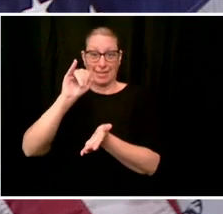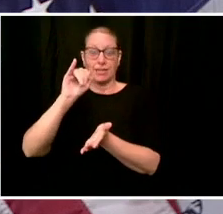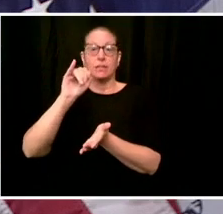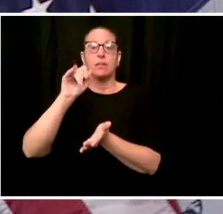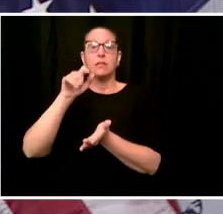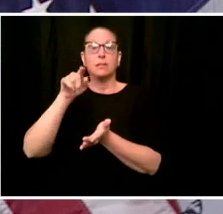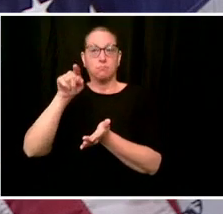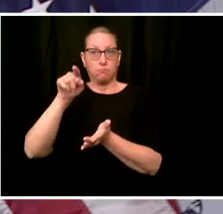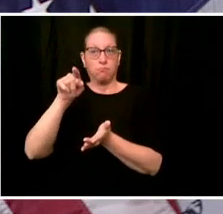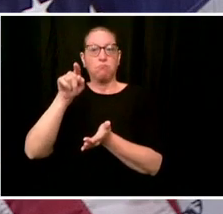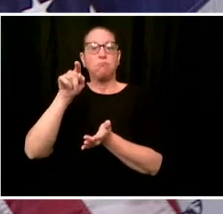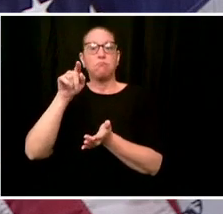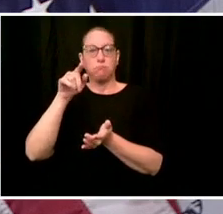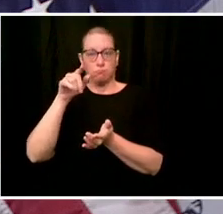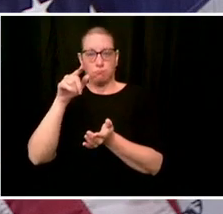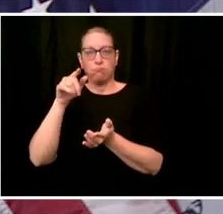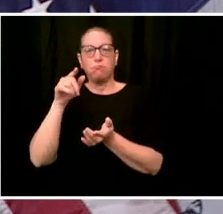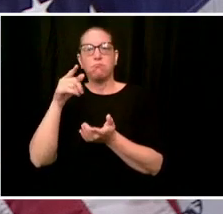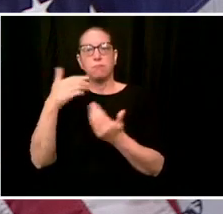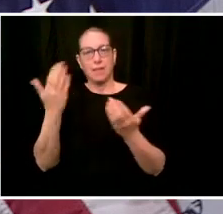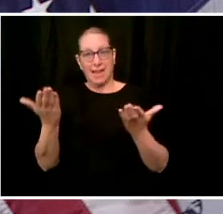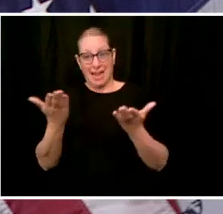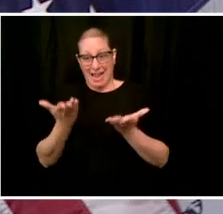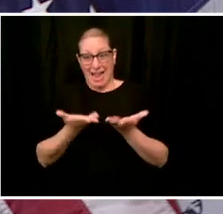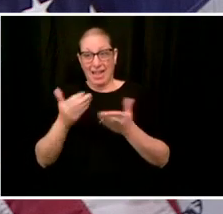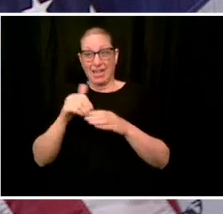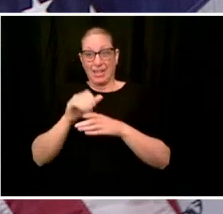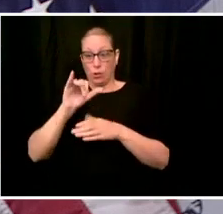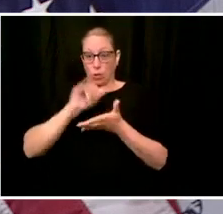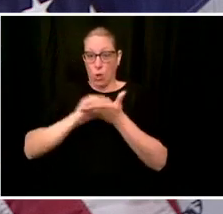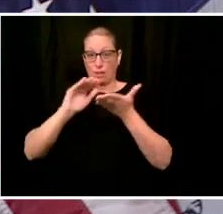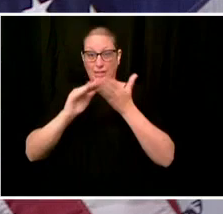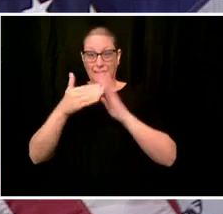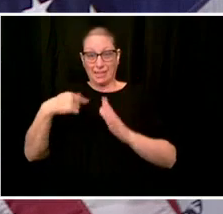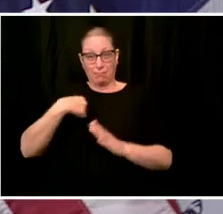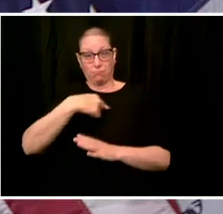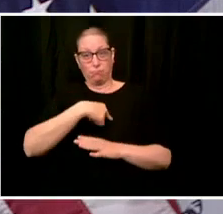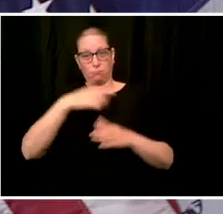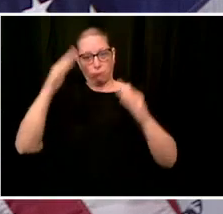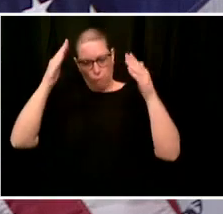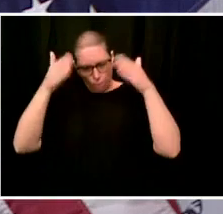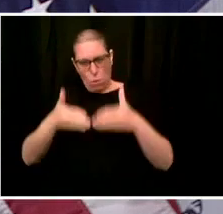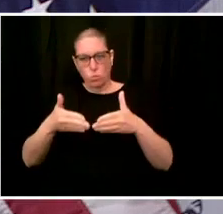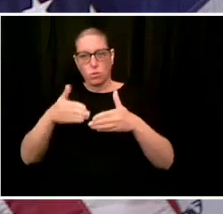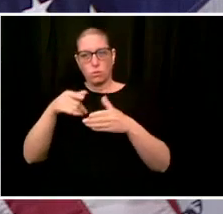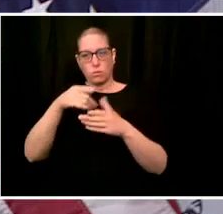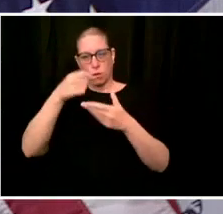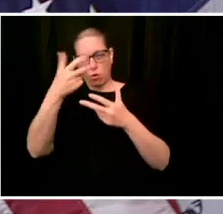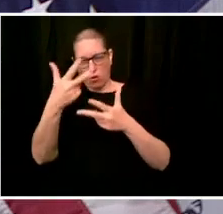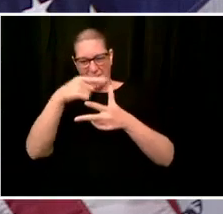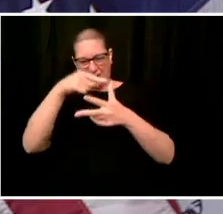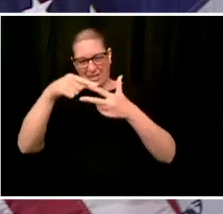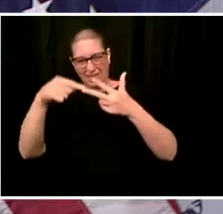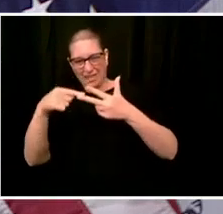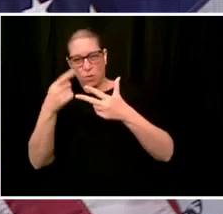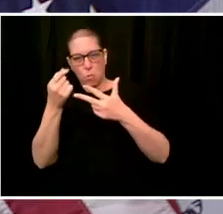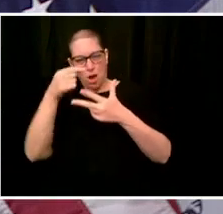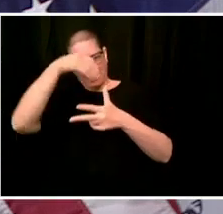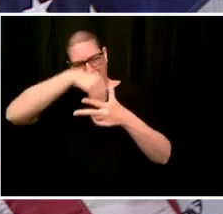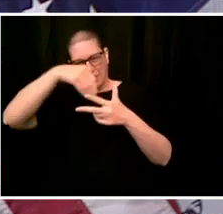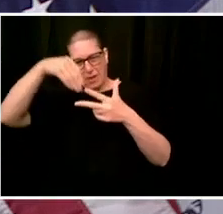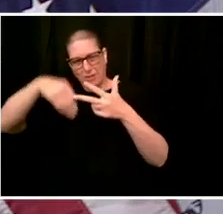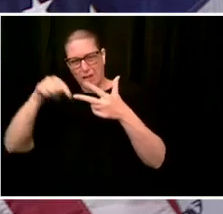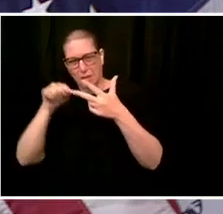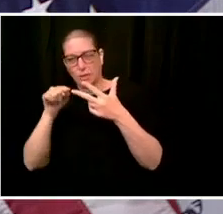very devoted to our daily indicators, and they're real honest